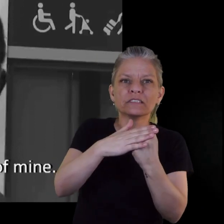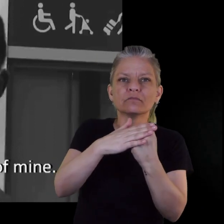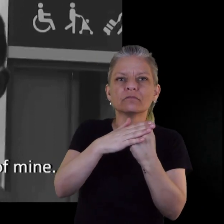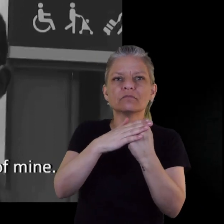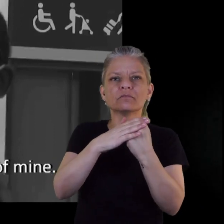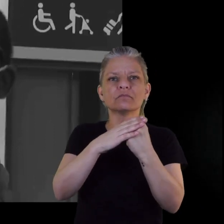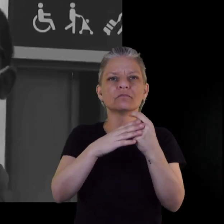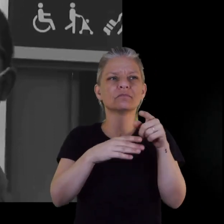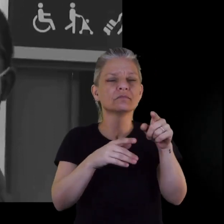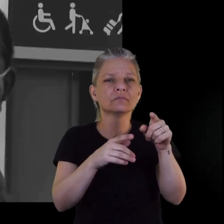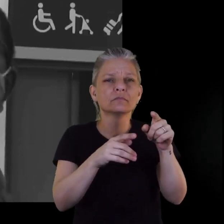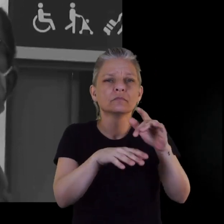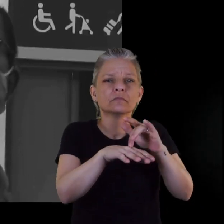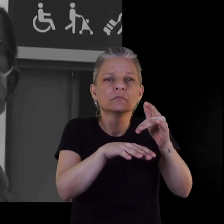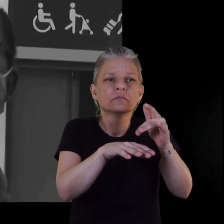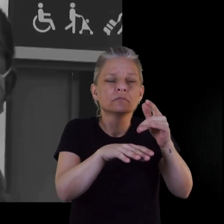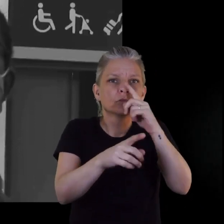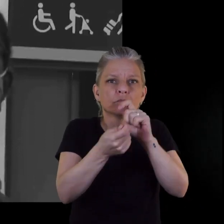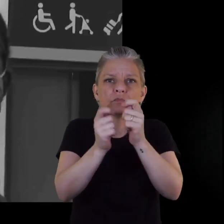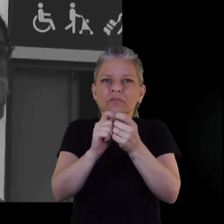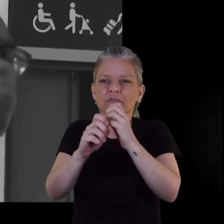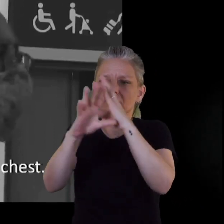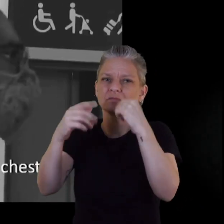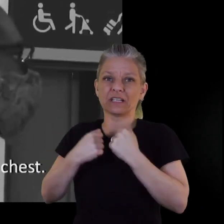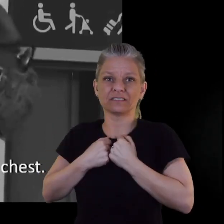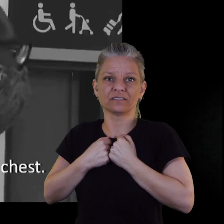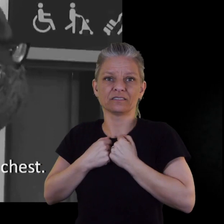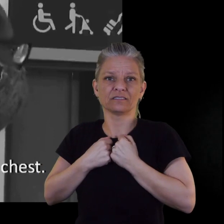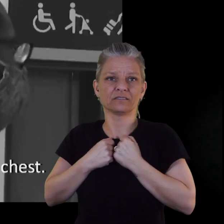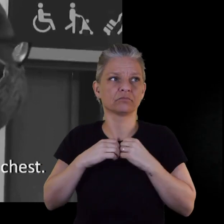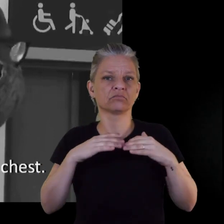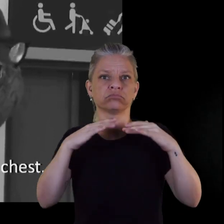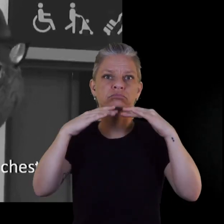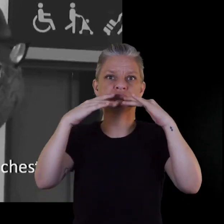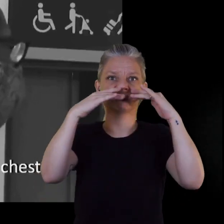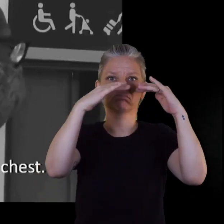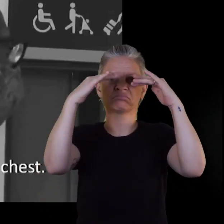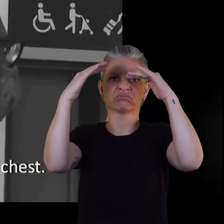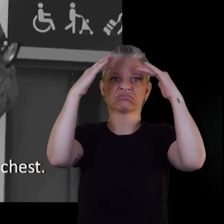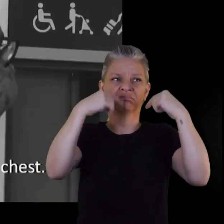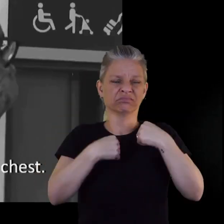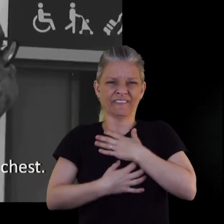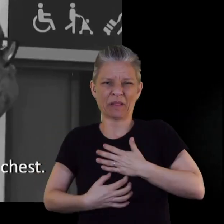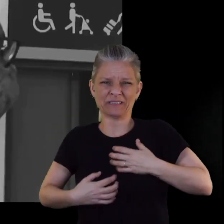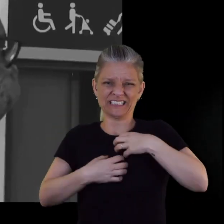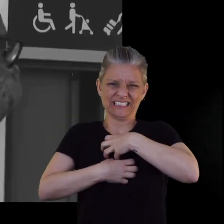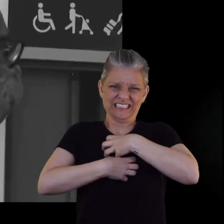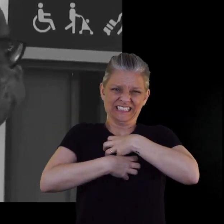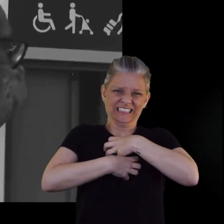a gimmick of mine. Resurface memories of anger suppressed and phlegmatic, but the phlegm still weighs on my